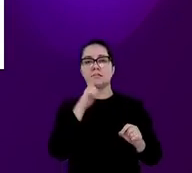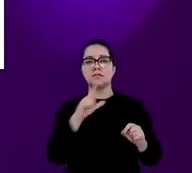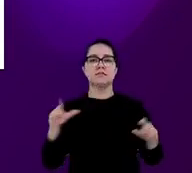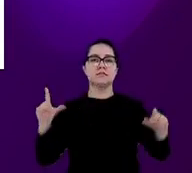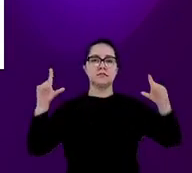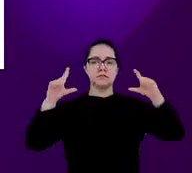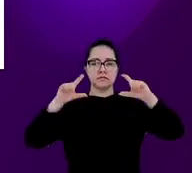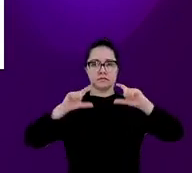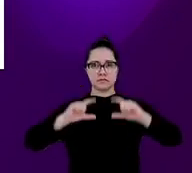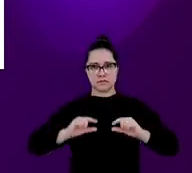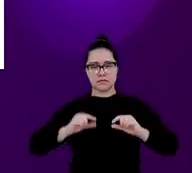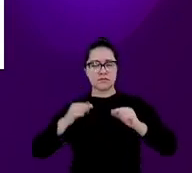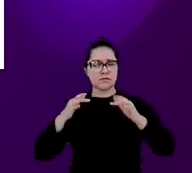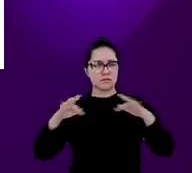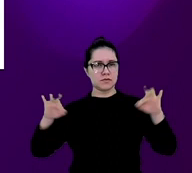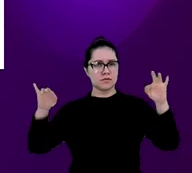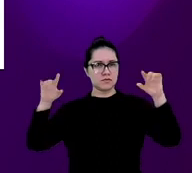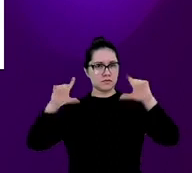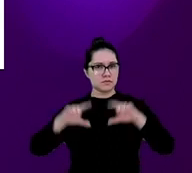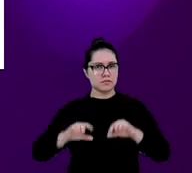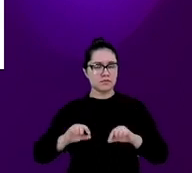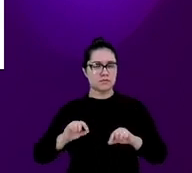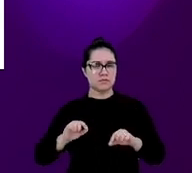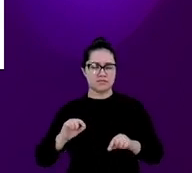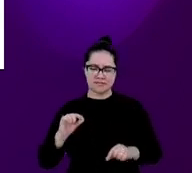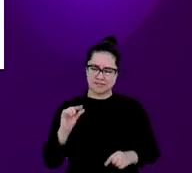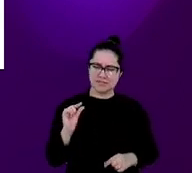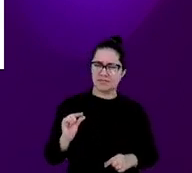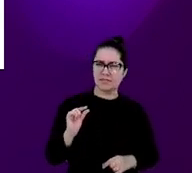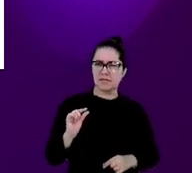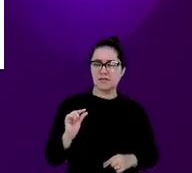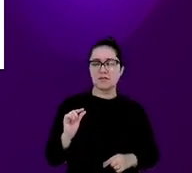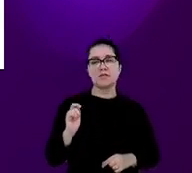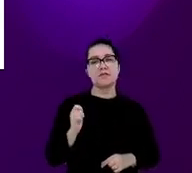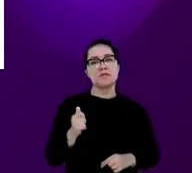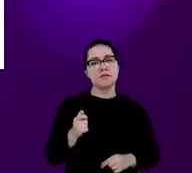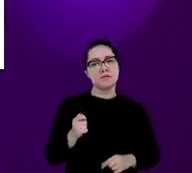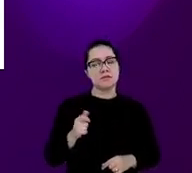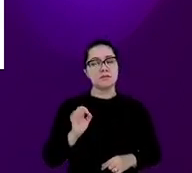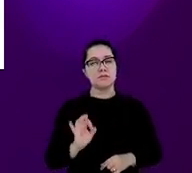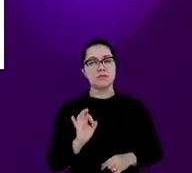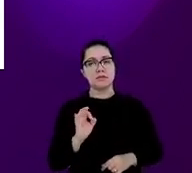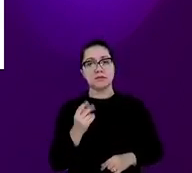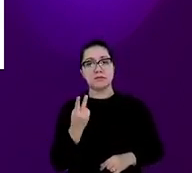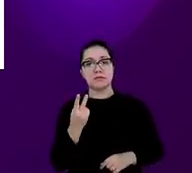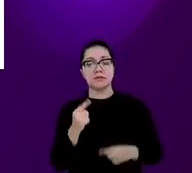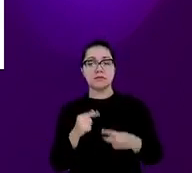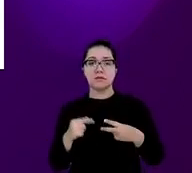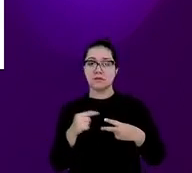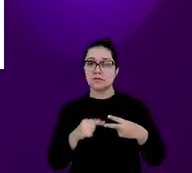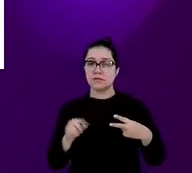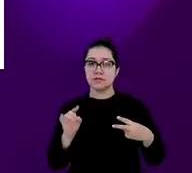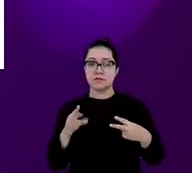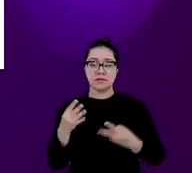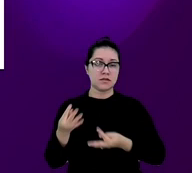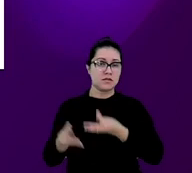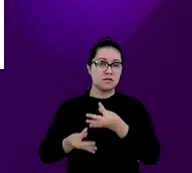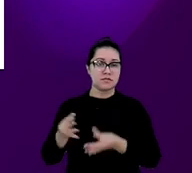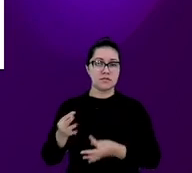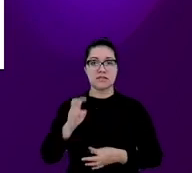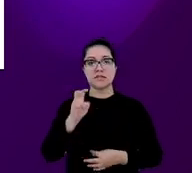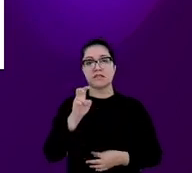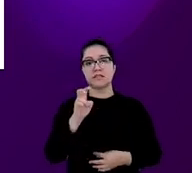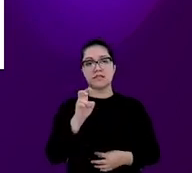of pain in only 2 weeks, in 5 sessions of photobiomodulation, when it is customized, and